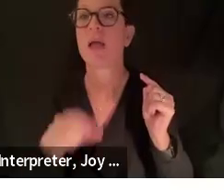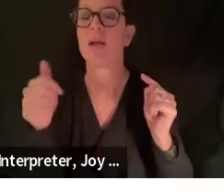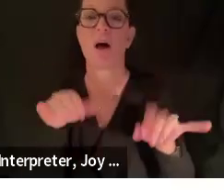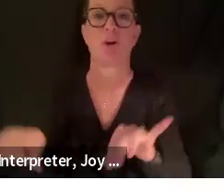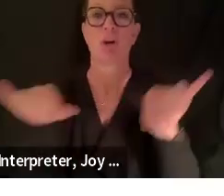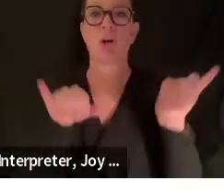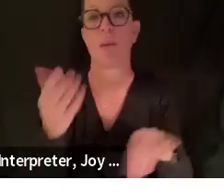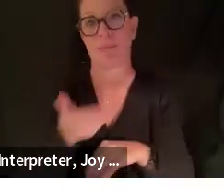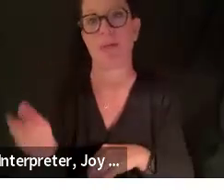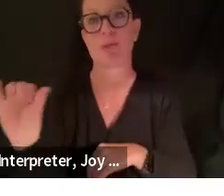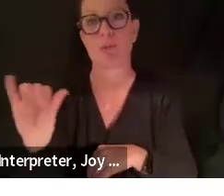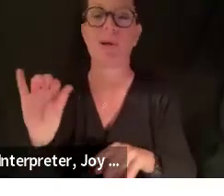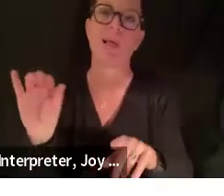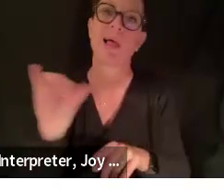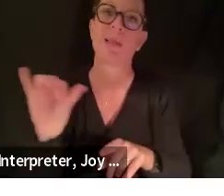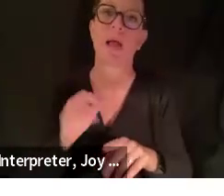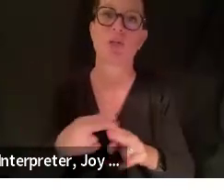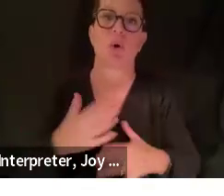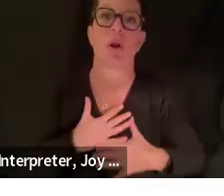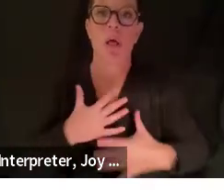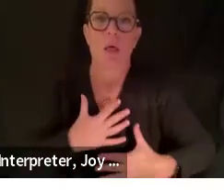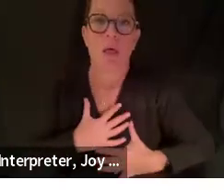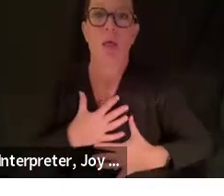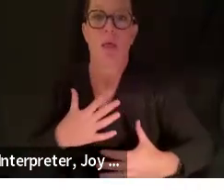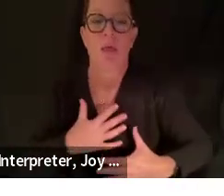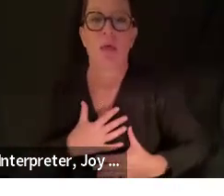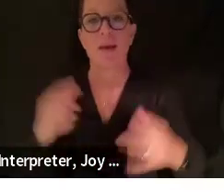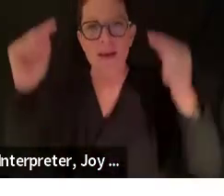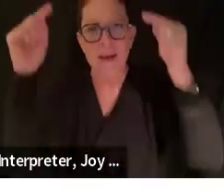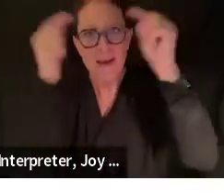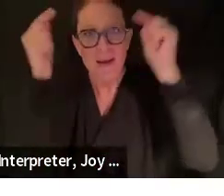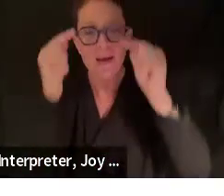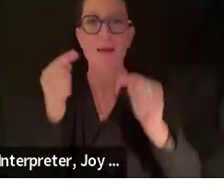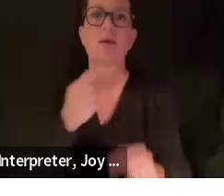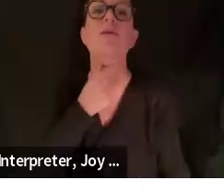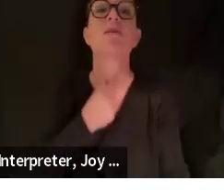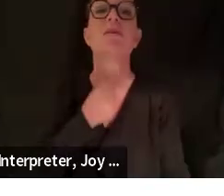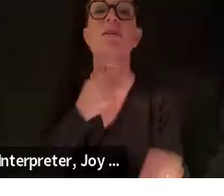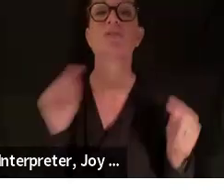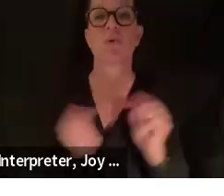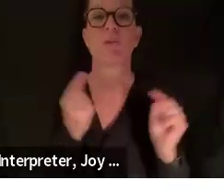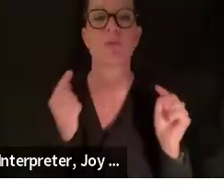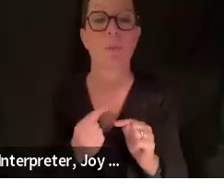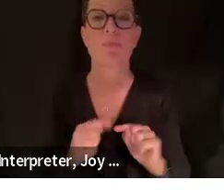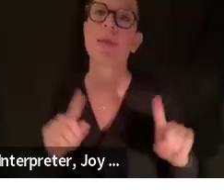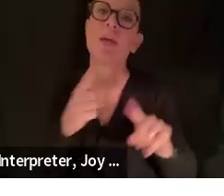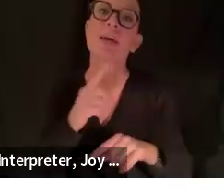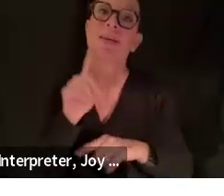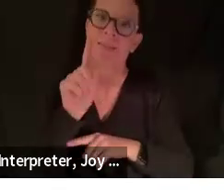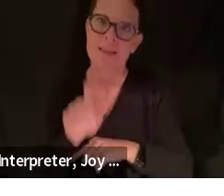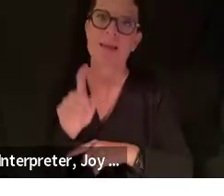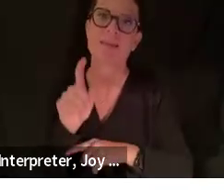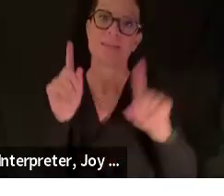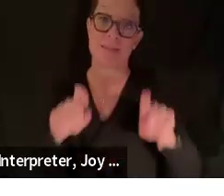common symptoms as well, like shortness of breath, headache, sore throat. Testing is needed to see if